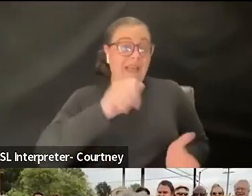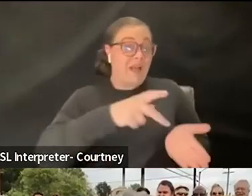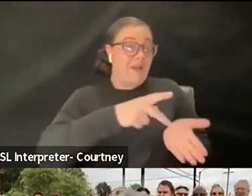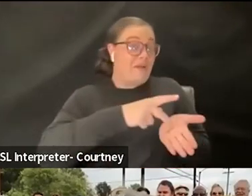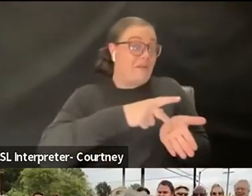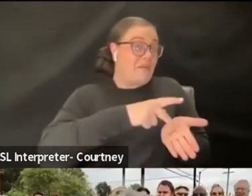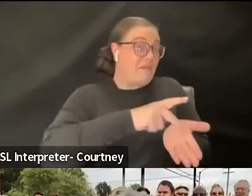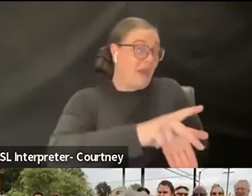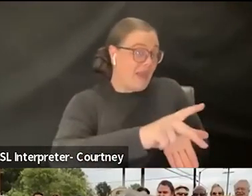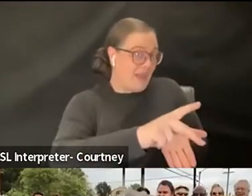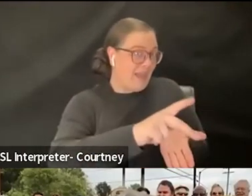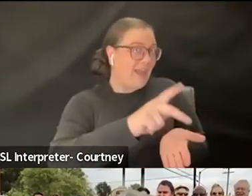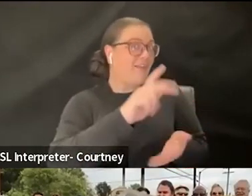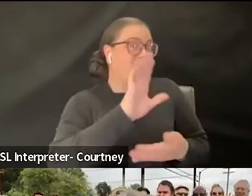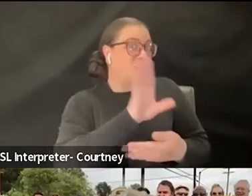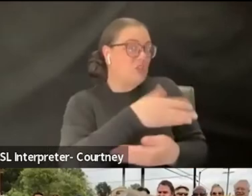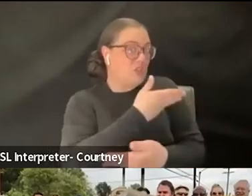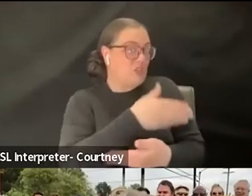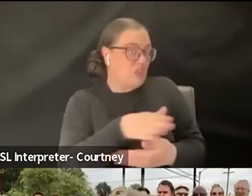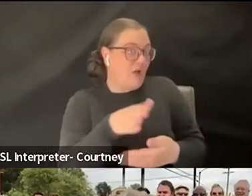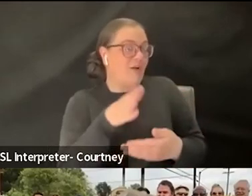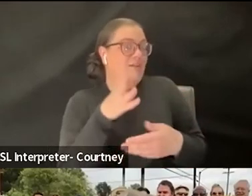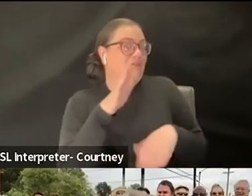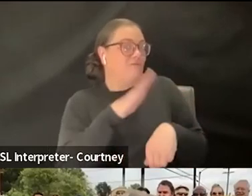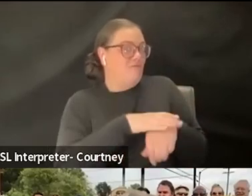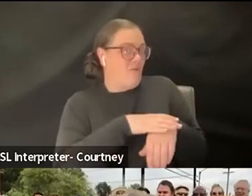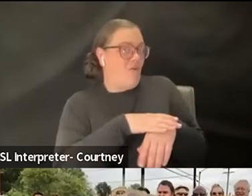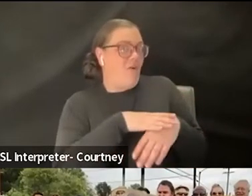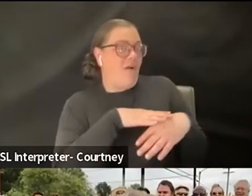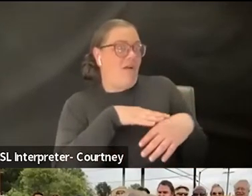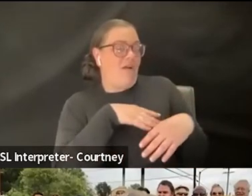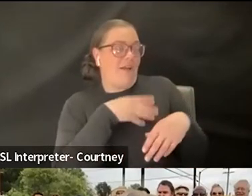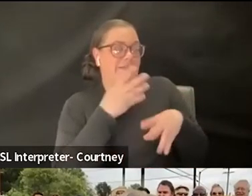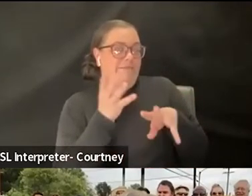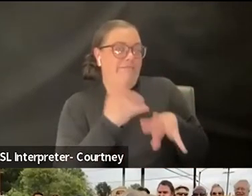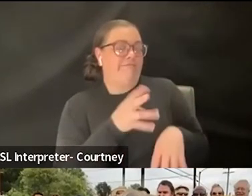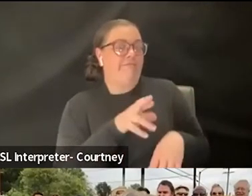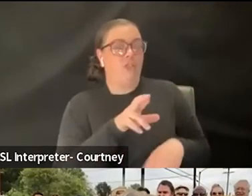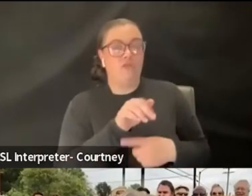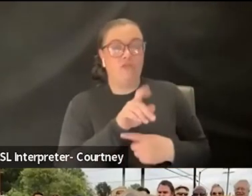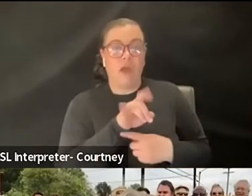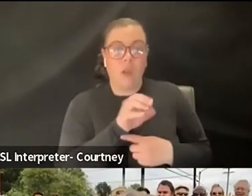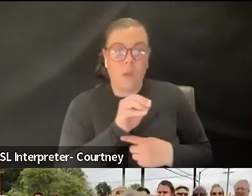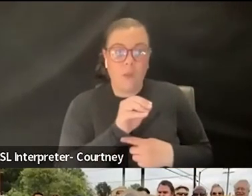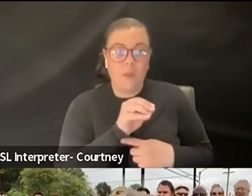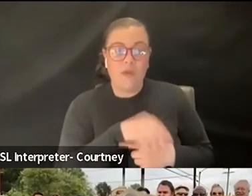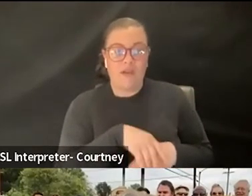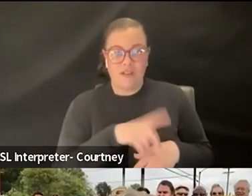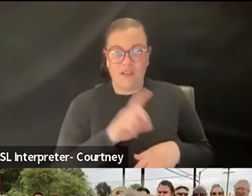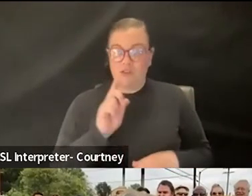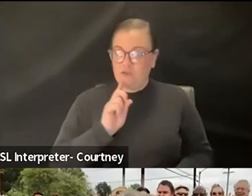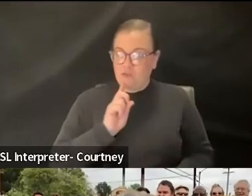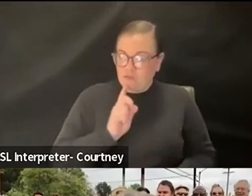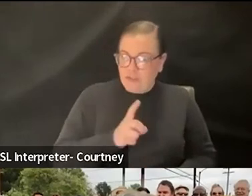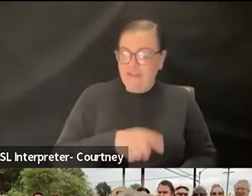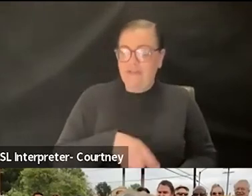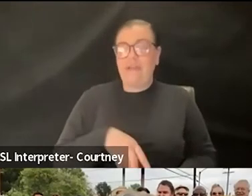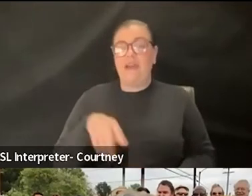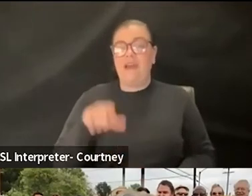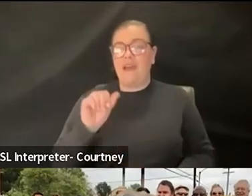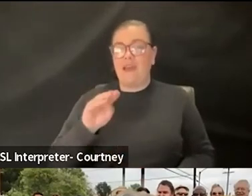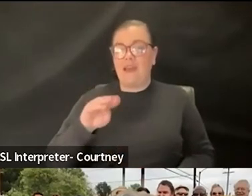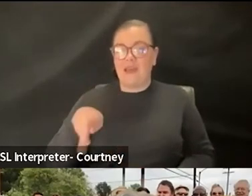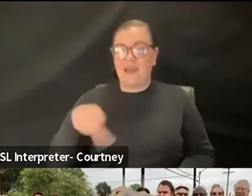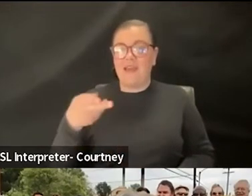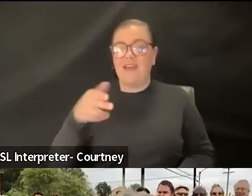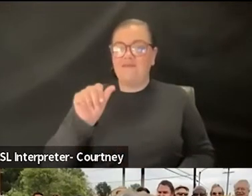working on that, you know, AMFA, the American Musician Fairness Act. That's crazy. How are artists not getting paid